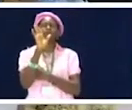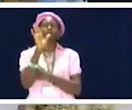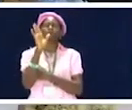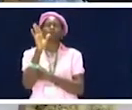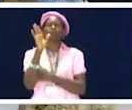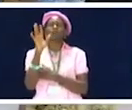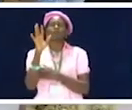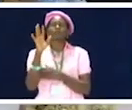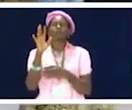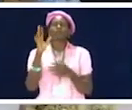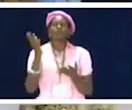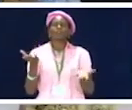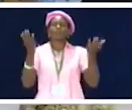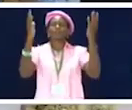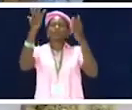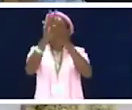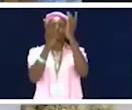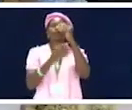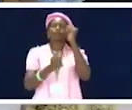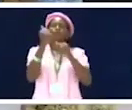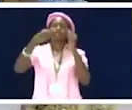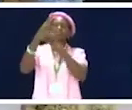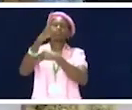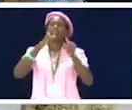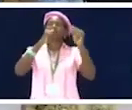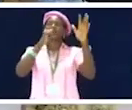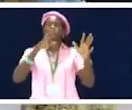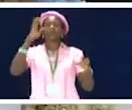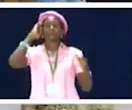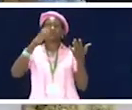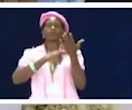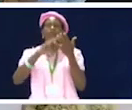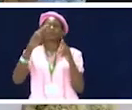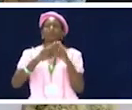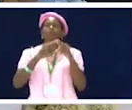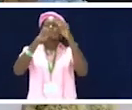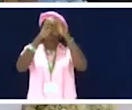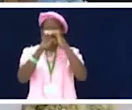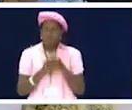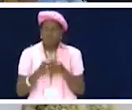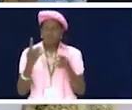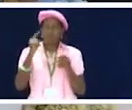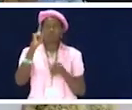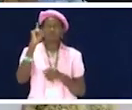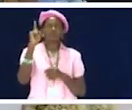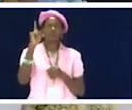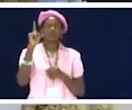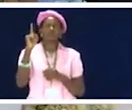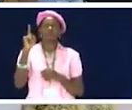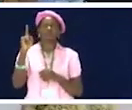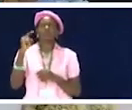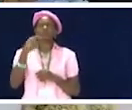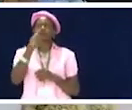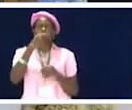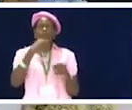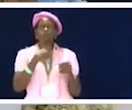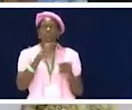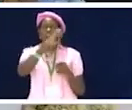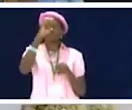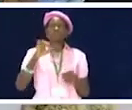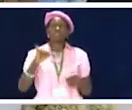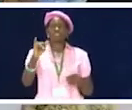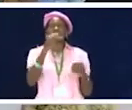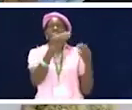Lift your hands to the Most High God and bless His holy name. Worship the one who has